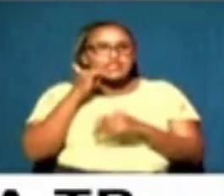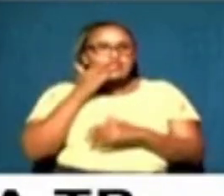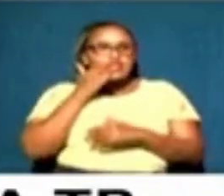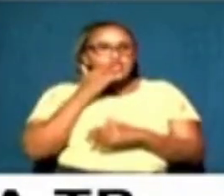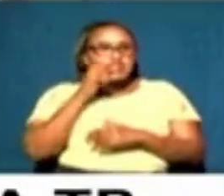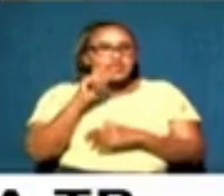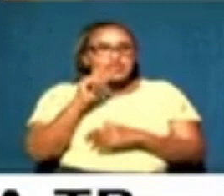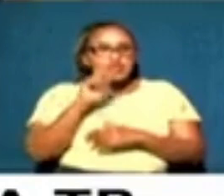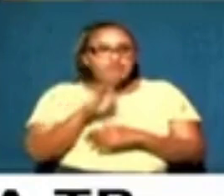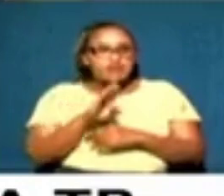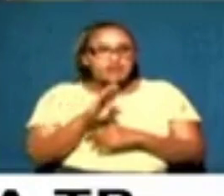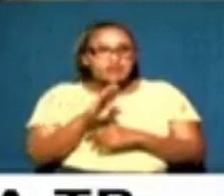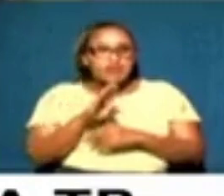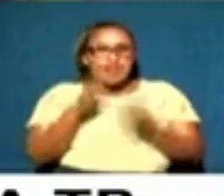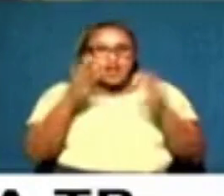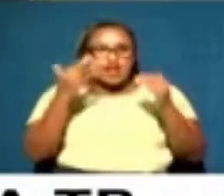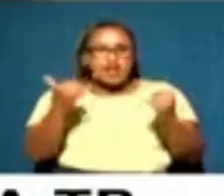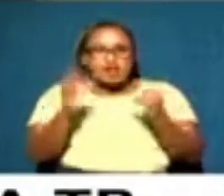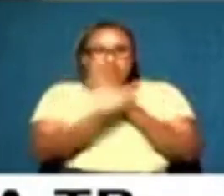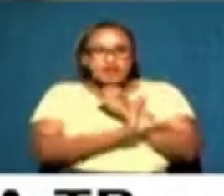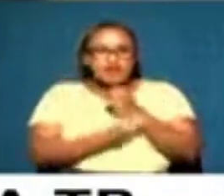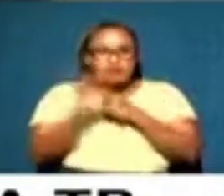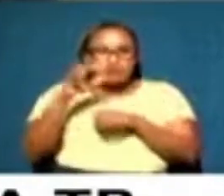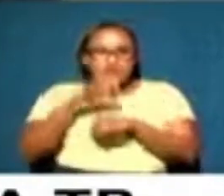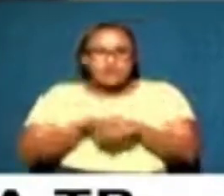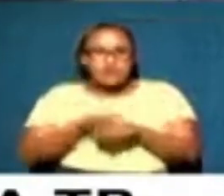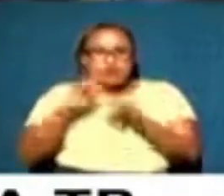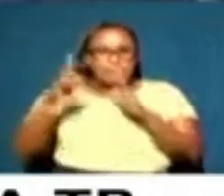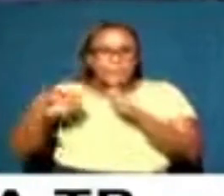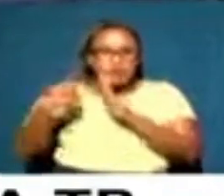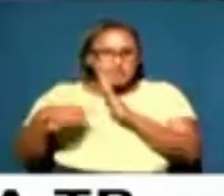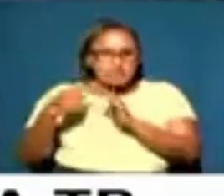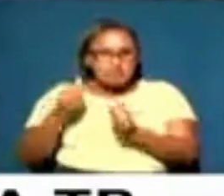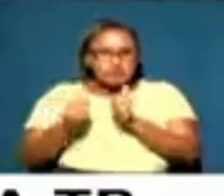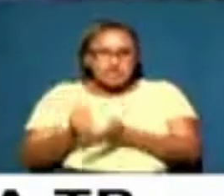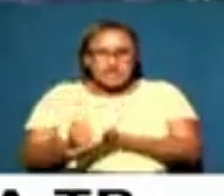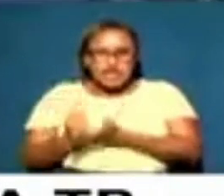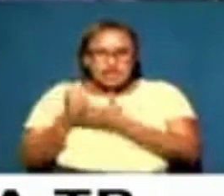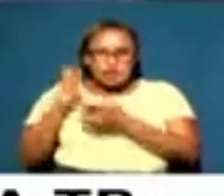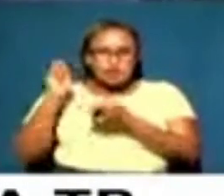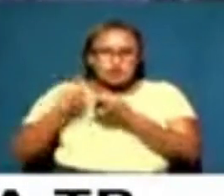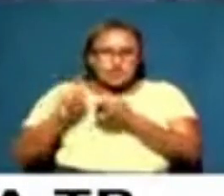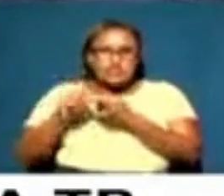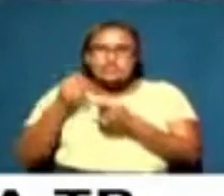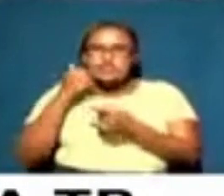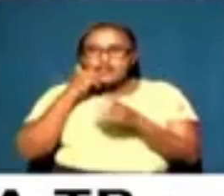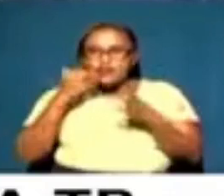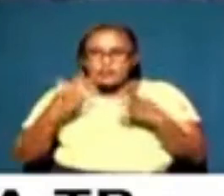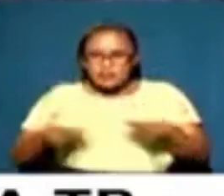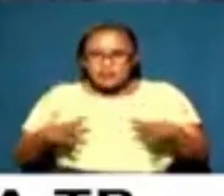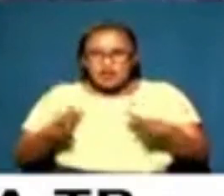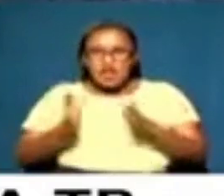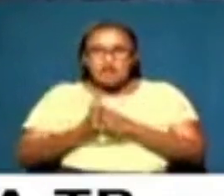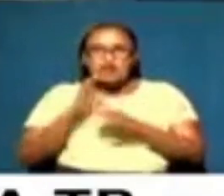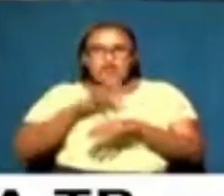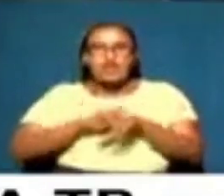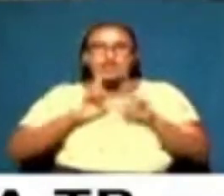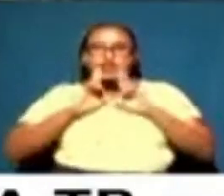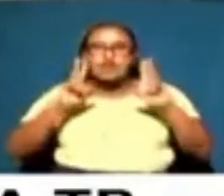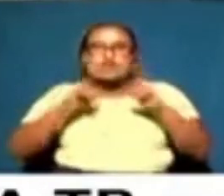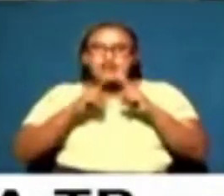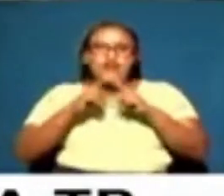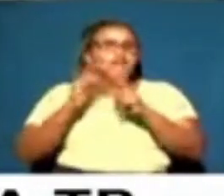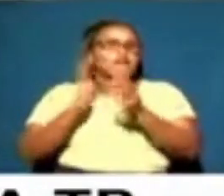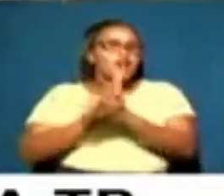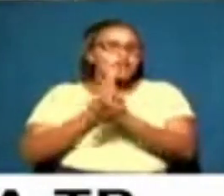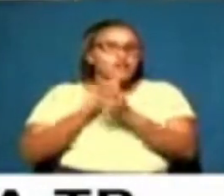by 2030. Nariu furulini wa mukirete mashini ili gukoro igite idhirili ya guthimaru waru na kuruta maumiri ramana ihenyani